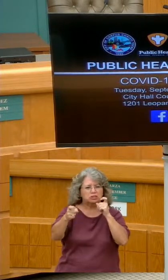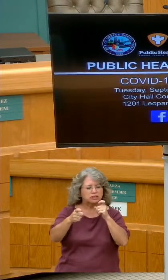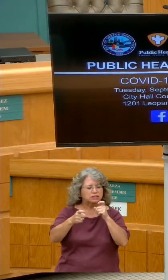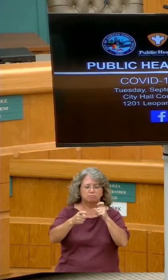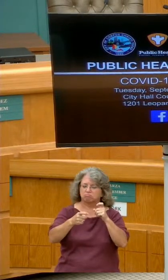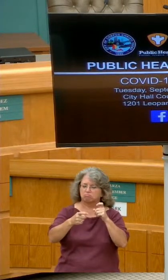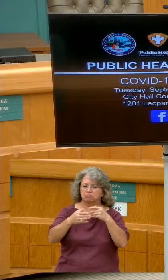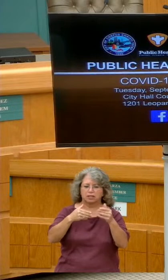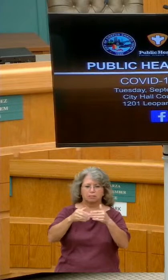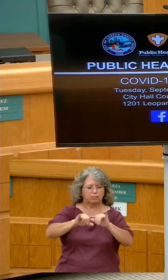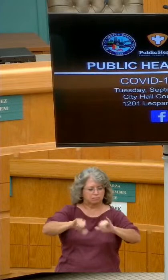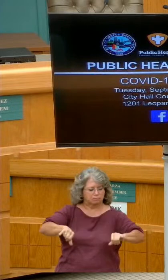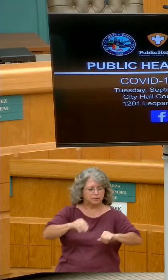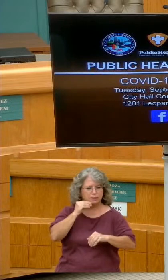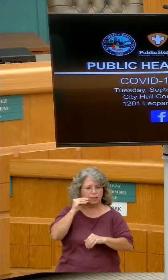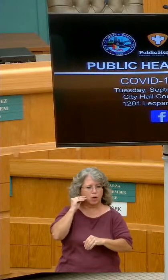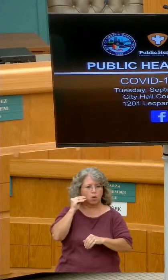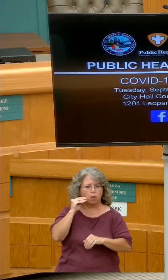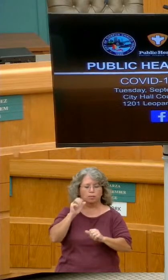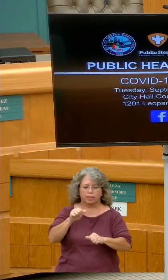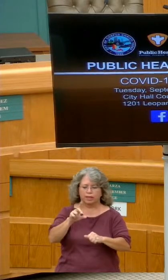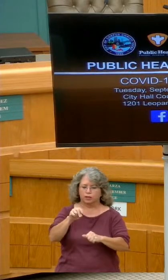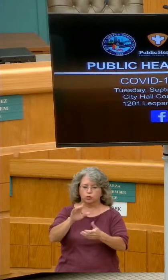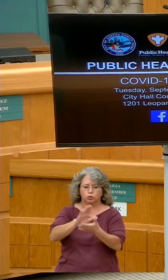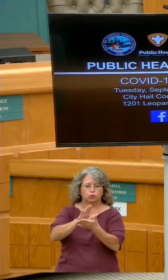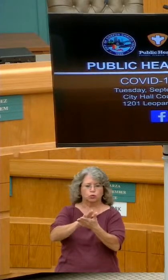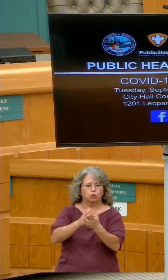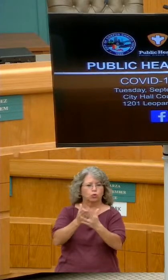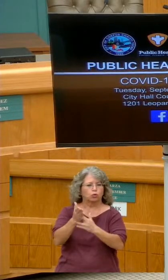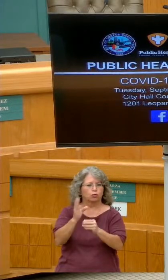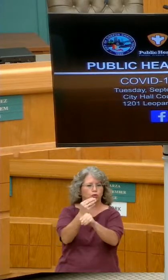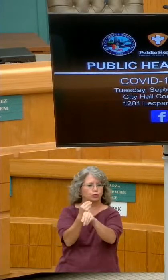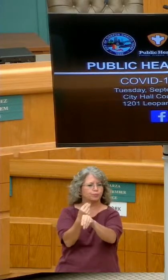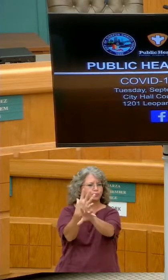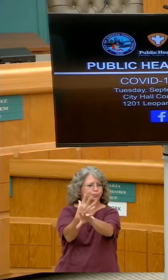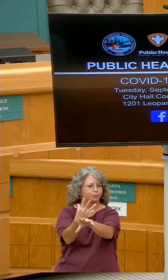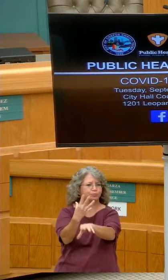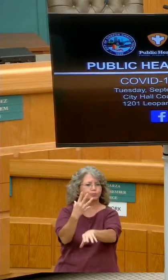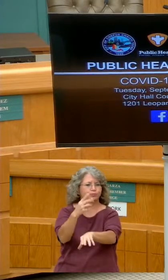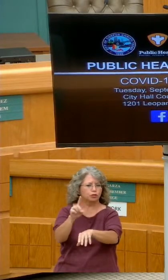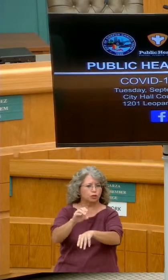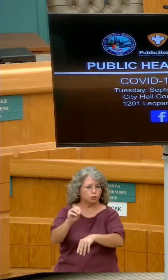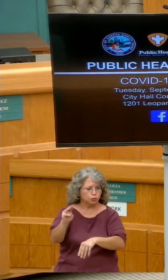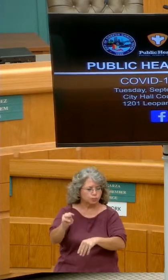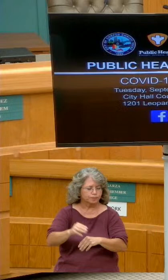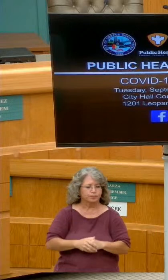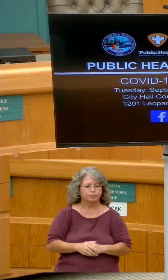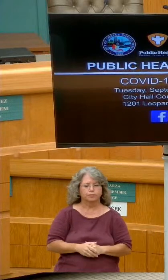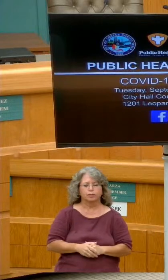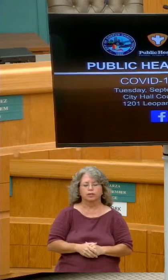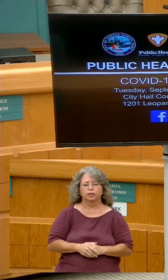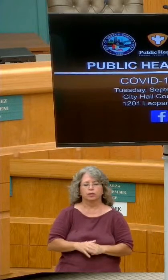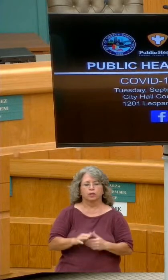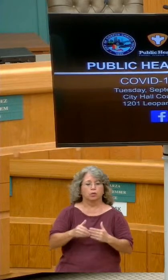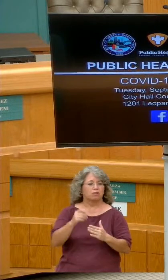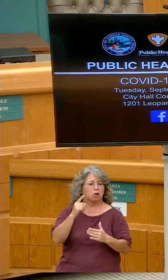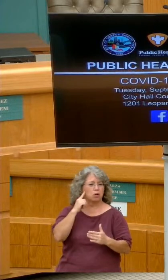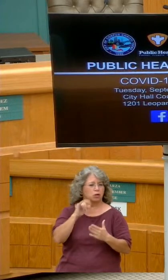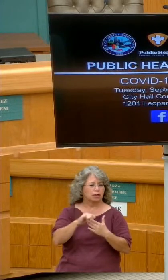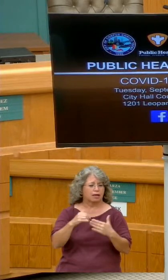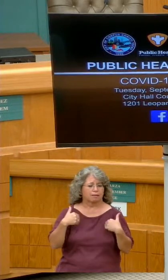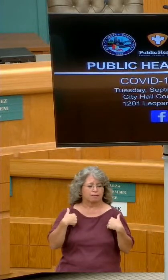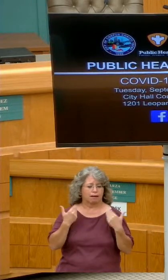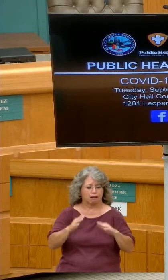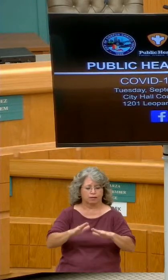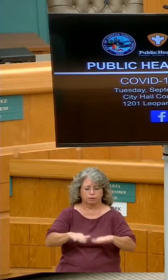the Zoom mechanism. We have all heard it expressed that younger individuals do not experience as critical symptoms